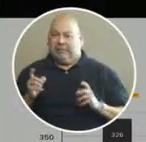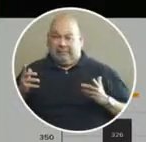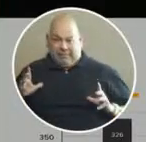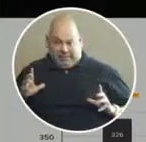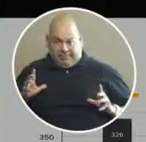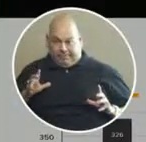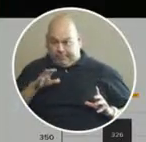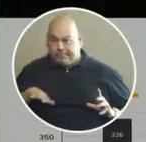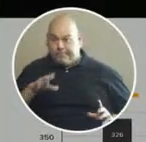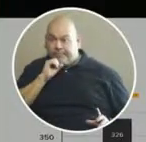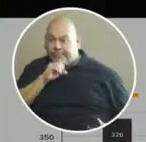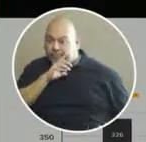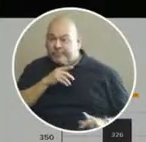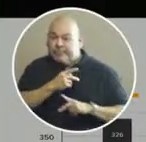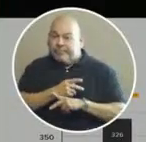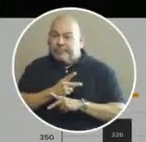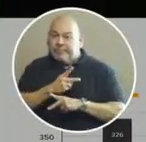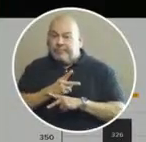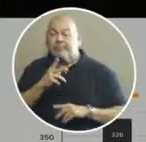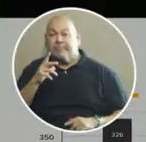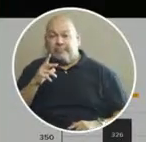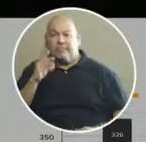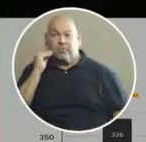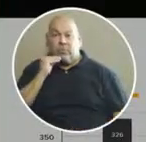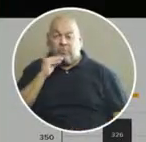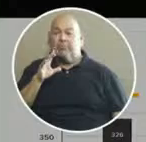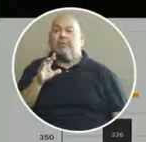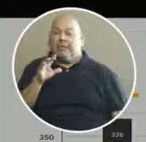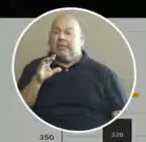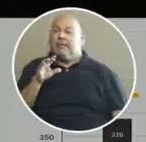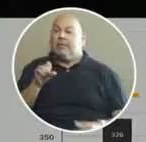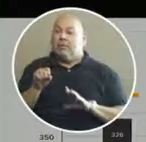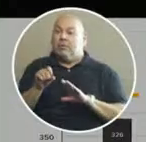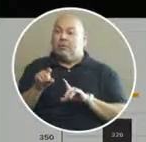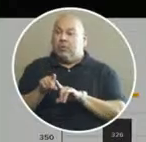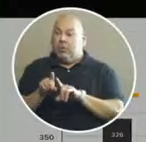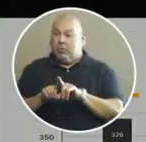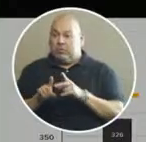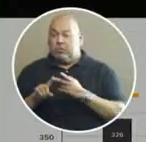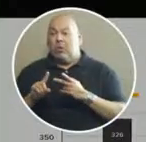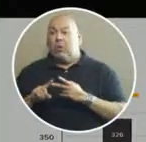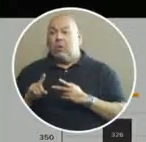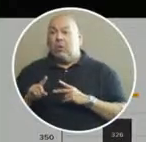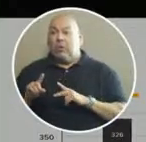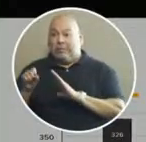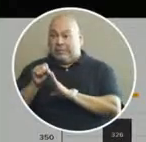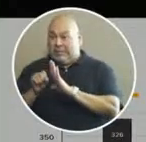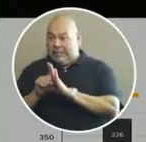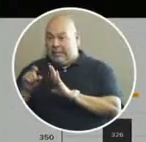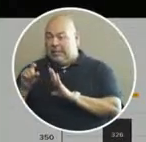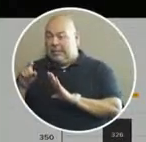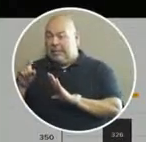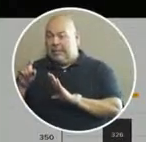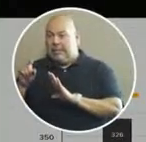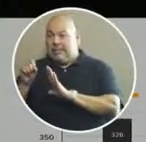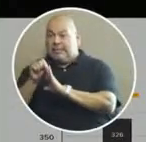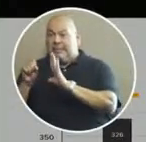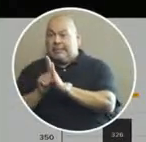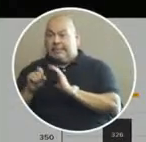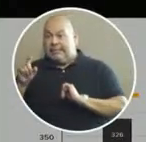was done by the order of the governor, but also we started doing testing before the governor